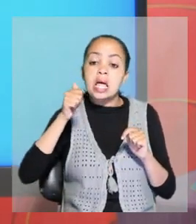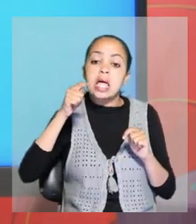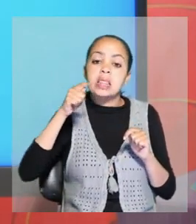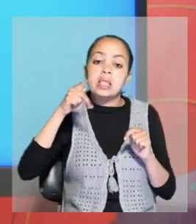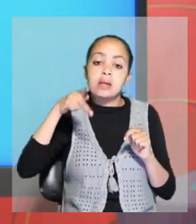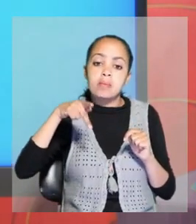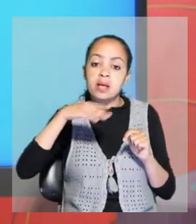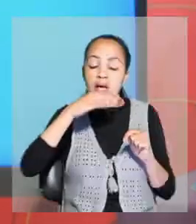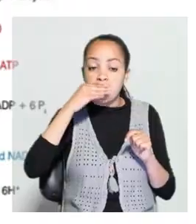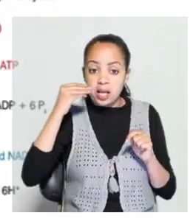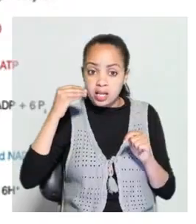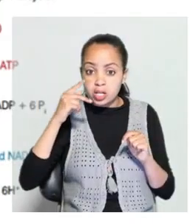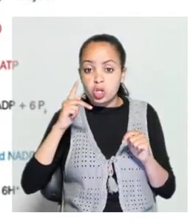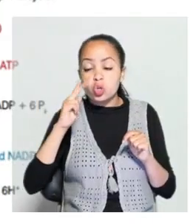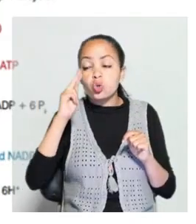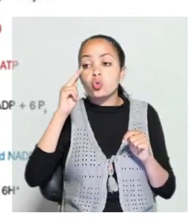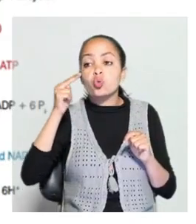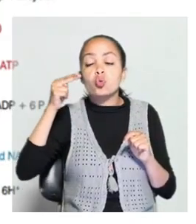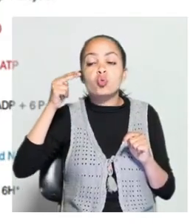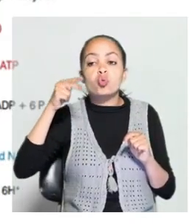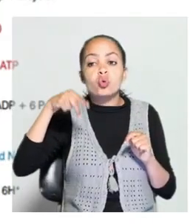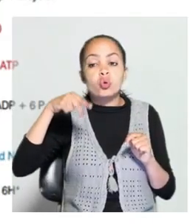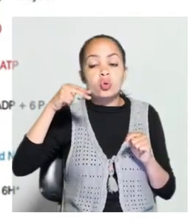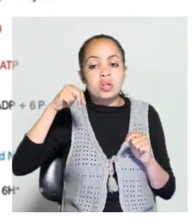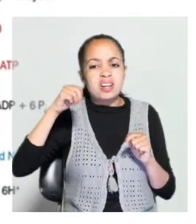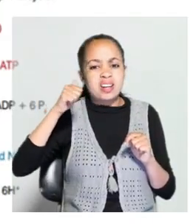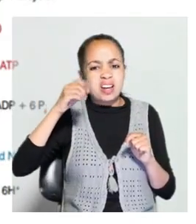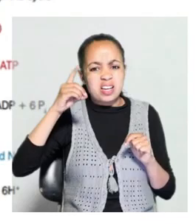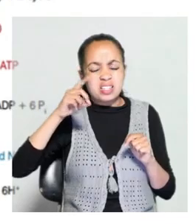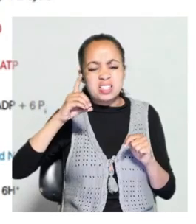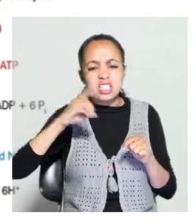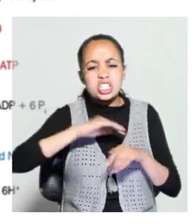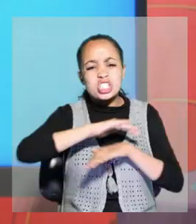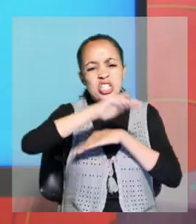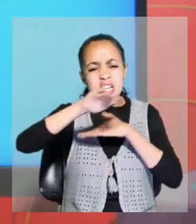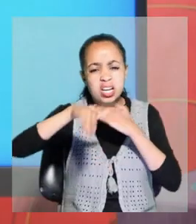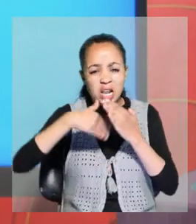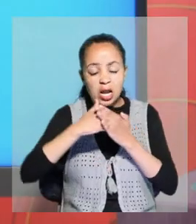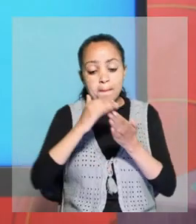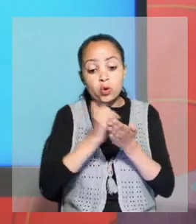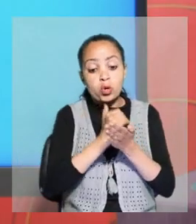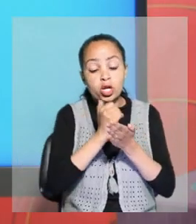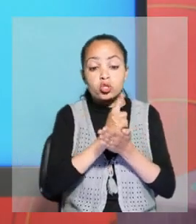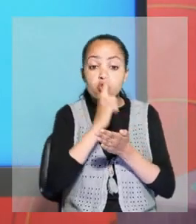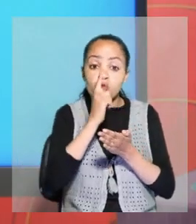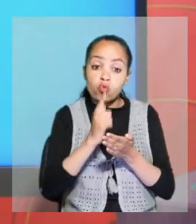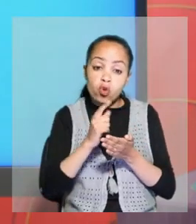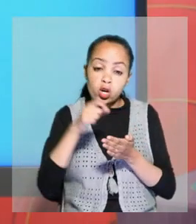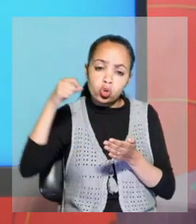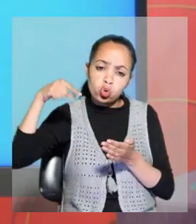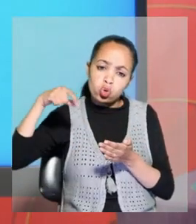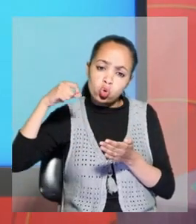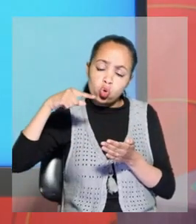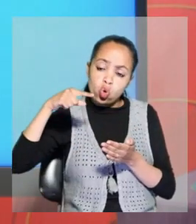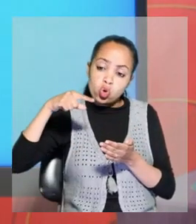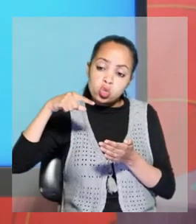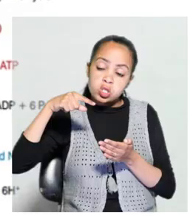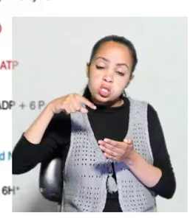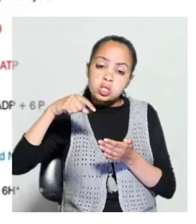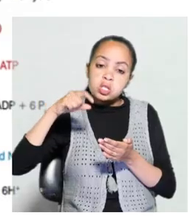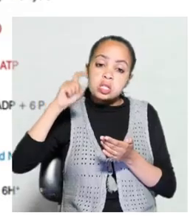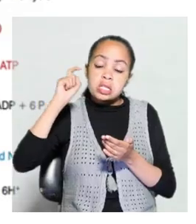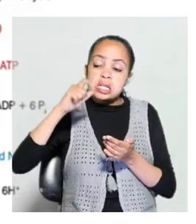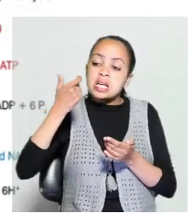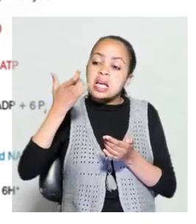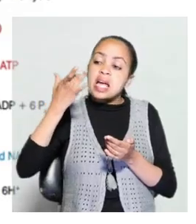molecule and again 2 NADPH molecule. Generally, production 1 glucose molecule consume